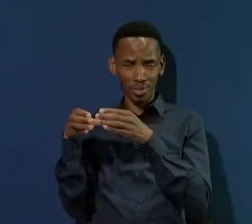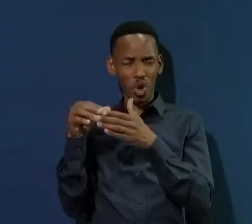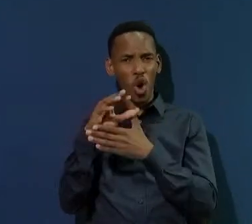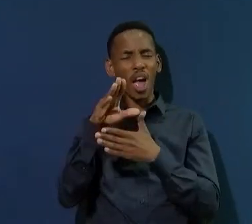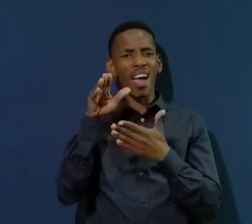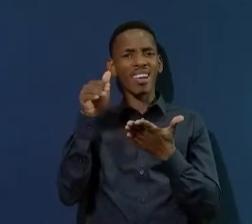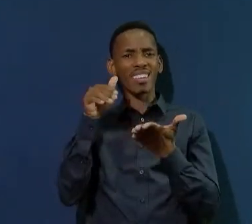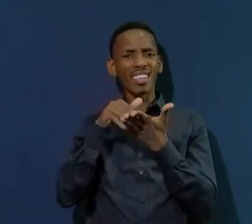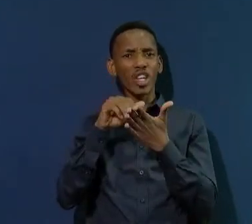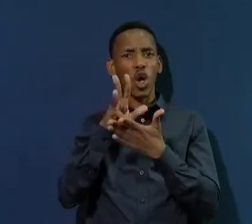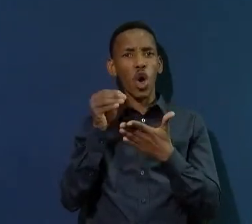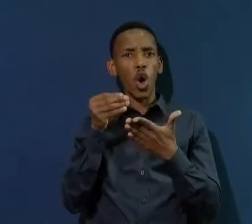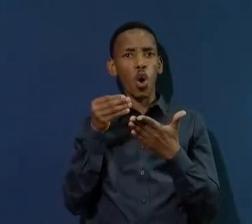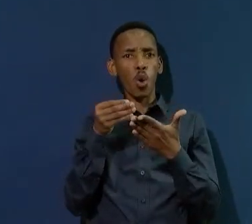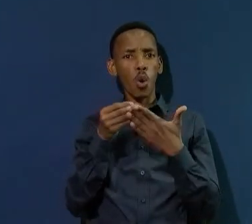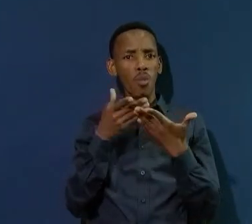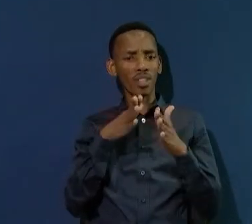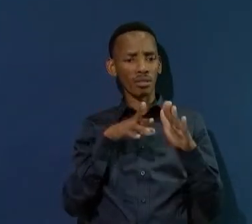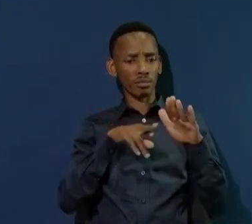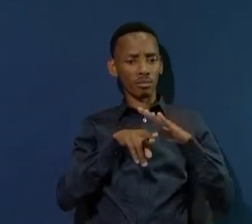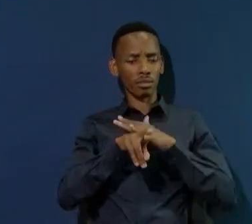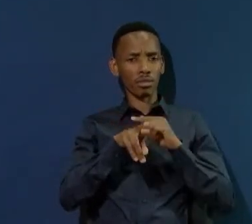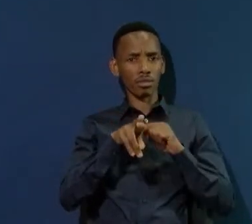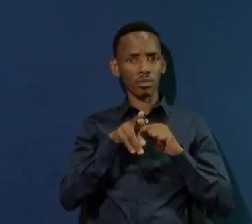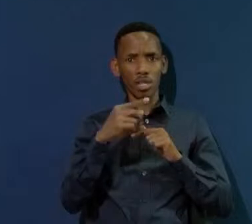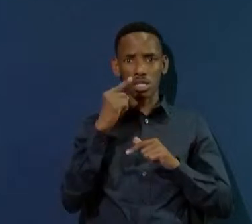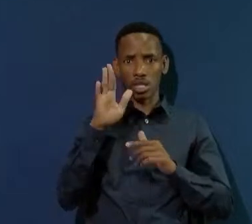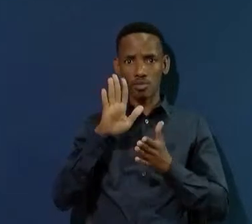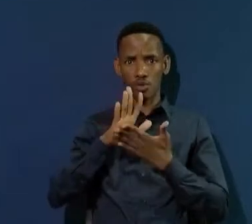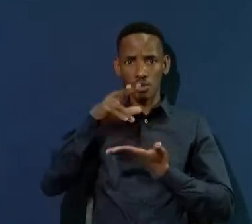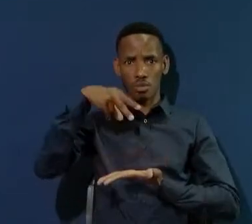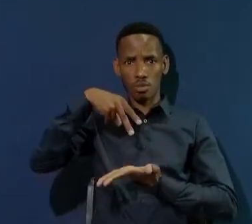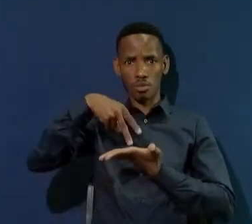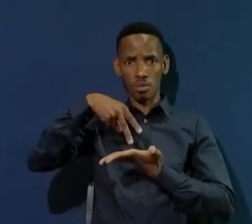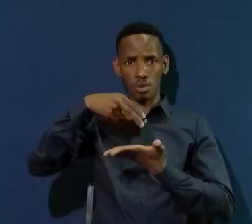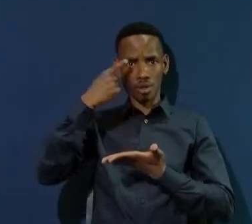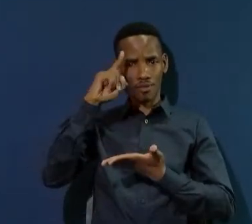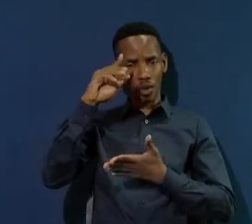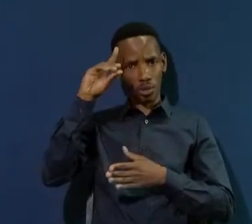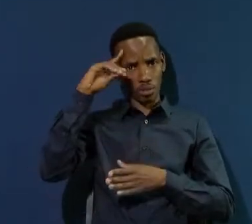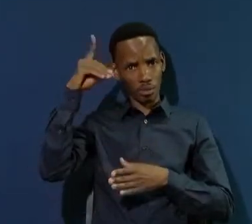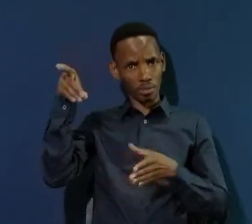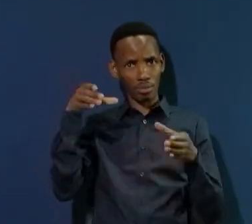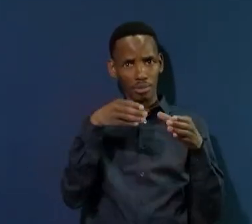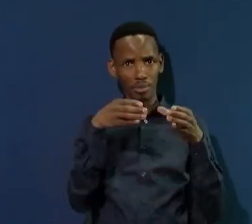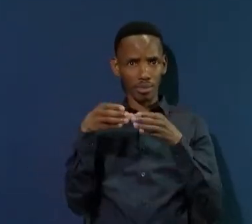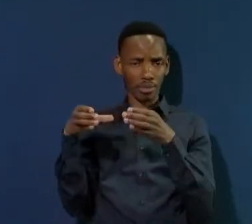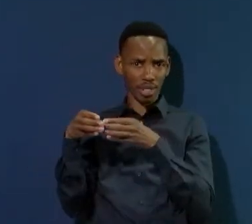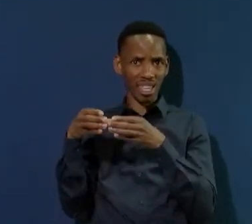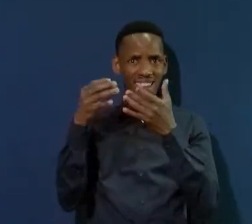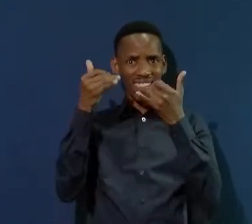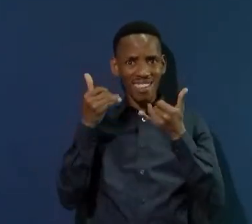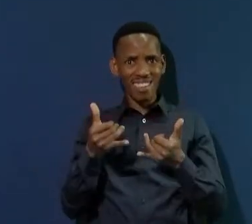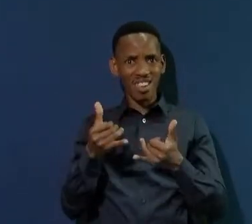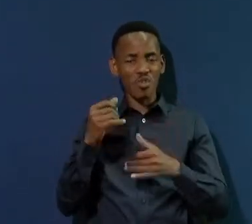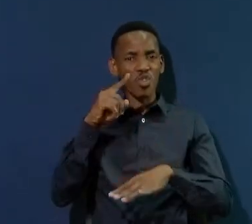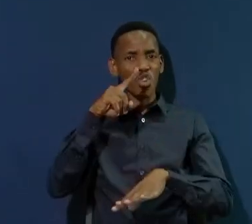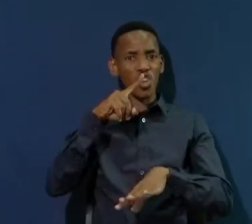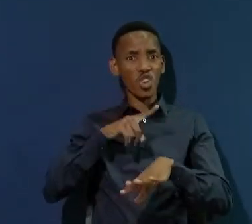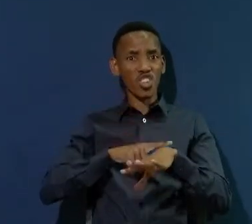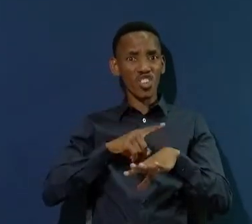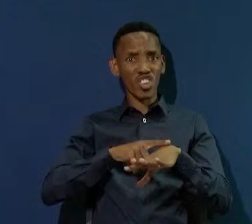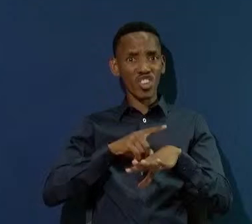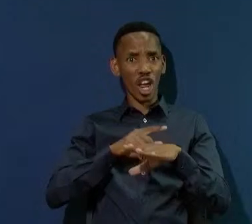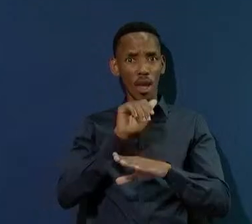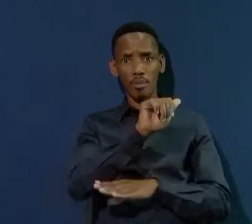ikwadisitseng le kwadisitsweng gore la go ema ke nako ya gore jaanong le